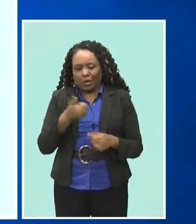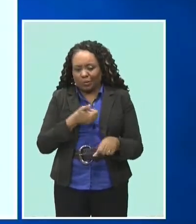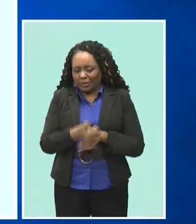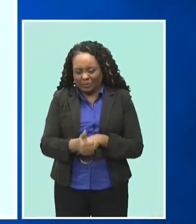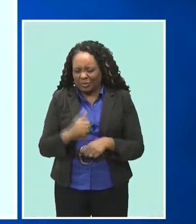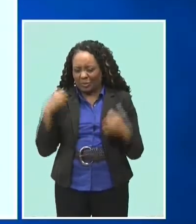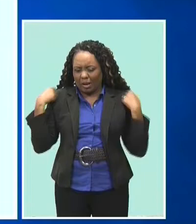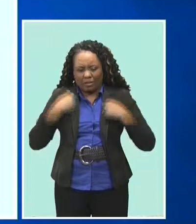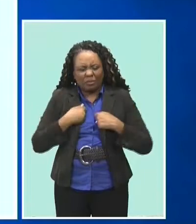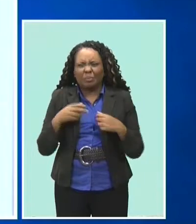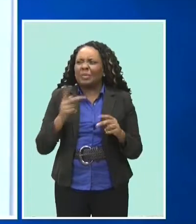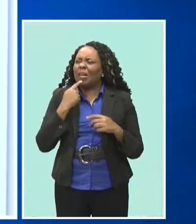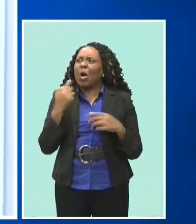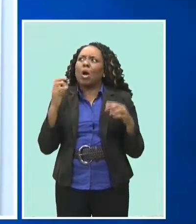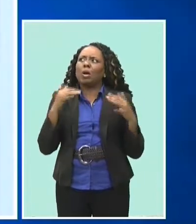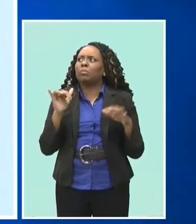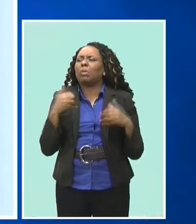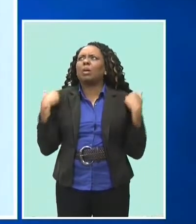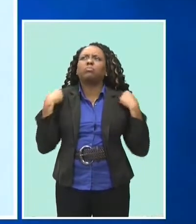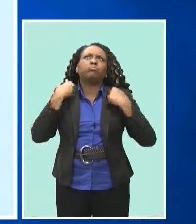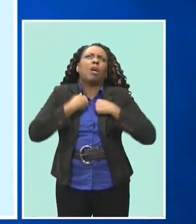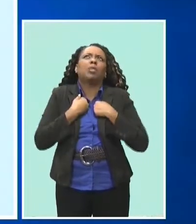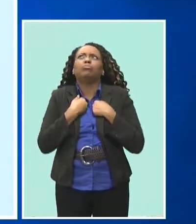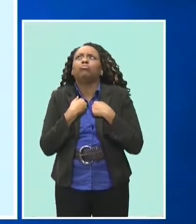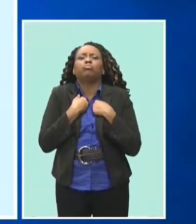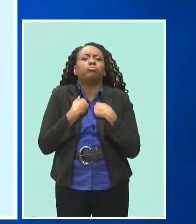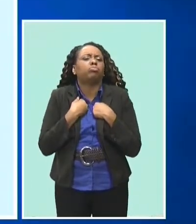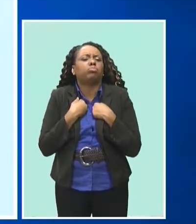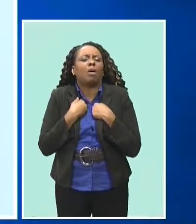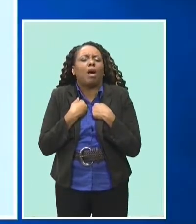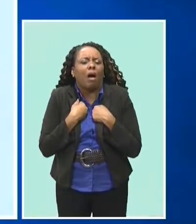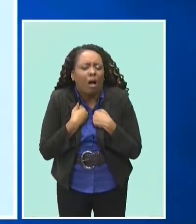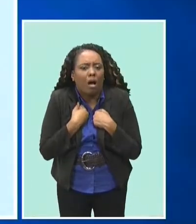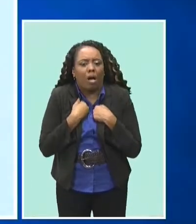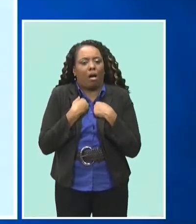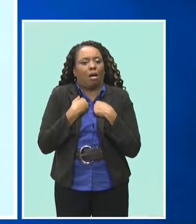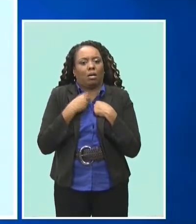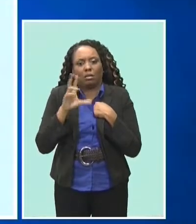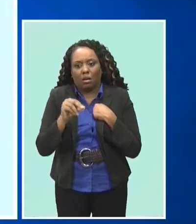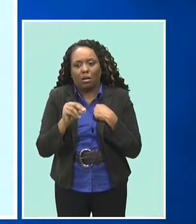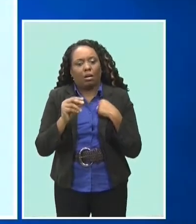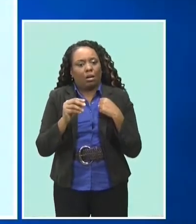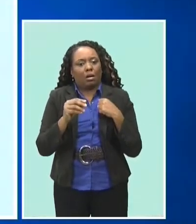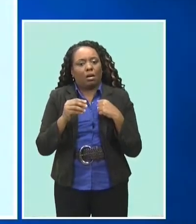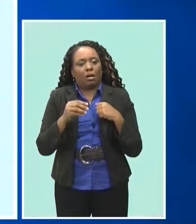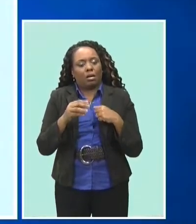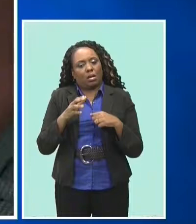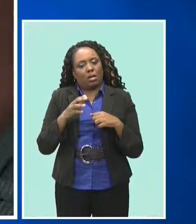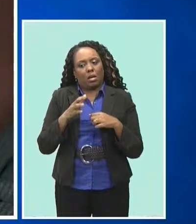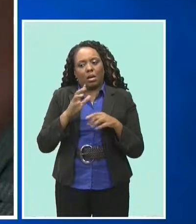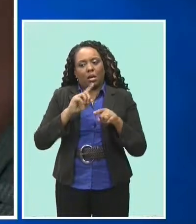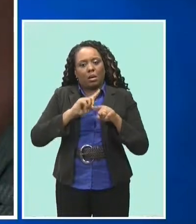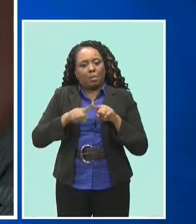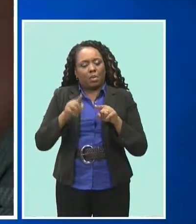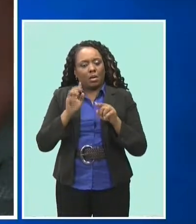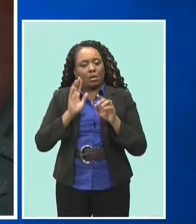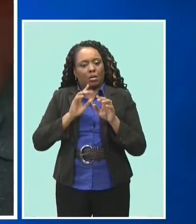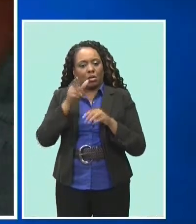you carry a backpack on one side and it's causing your spine to curve, but no, it curves during